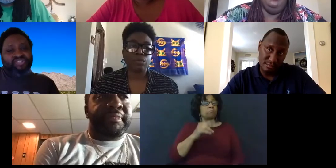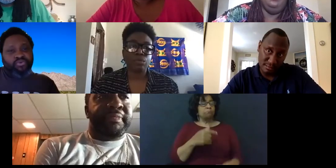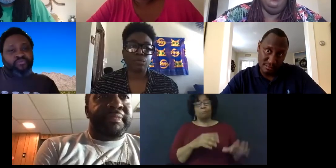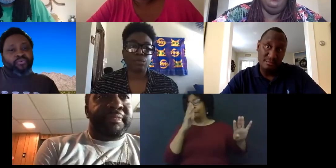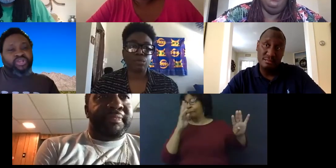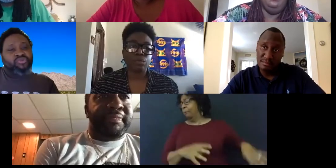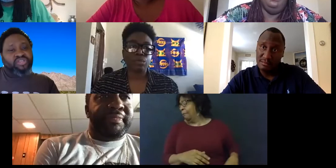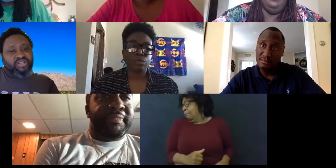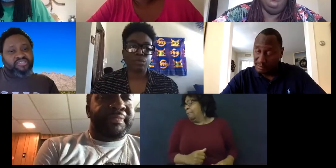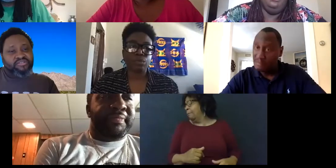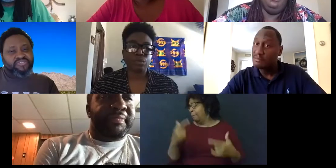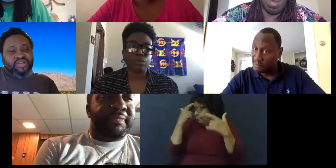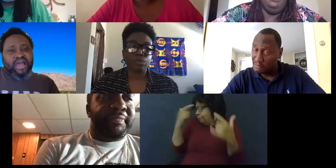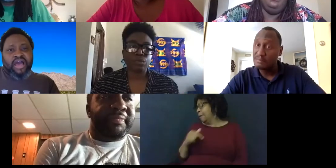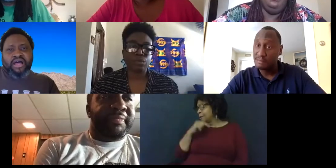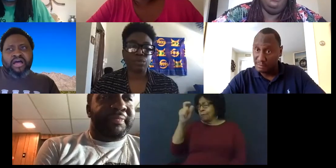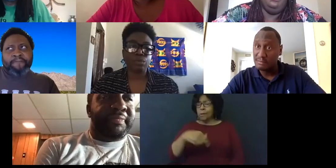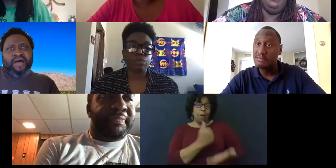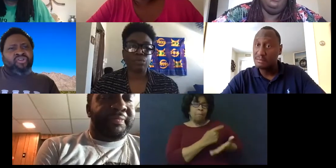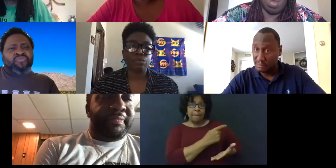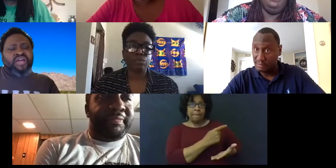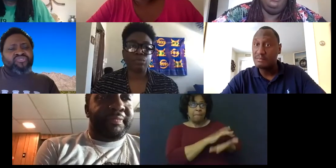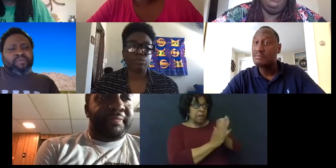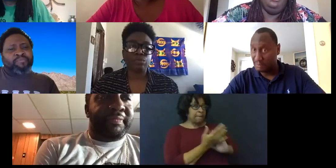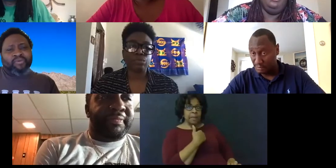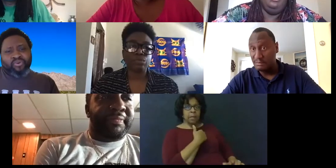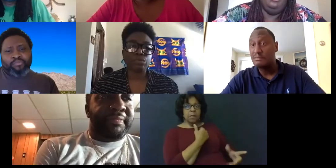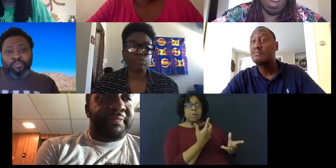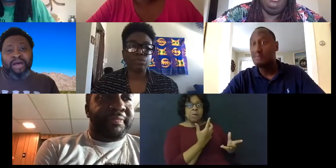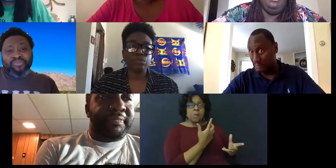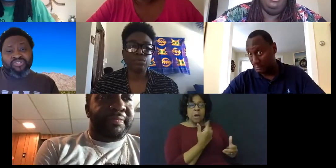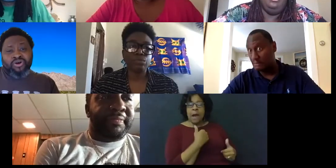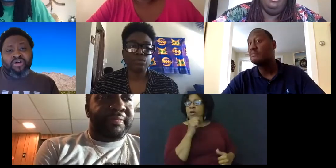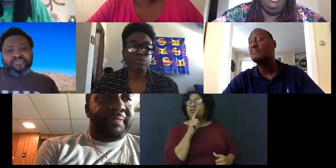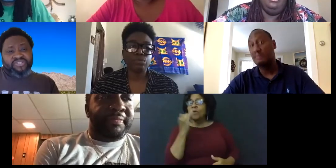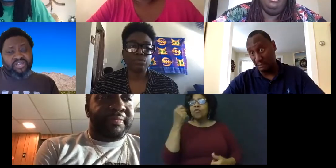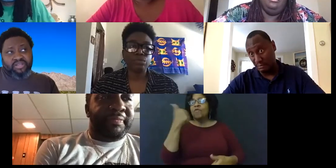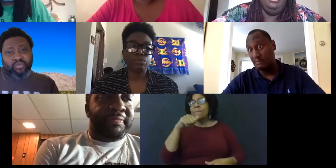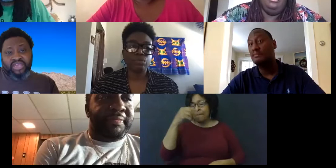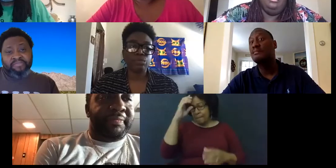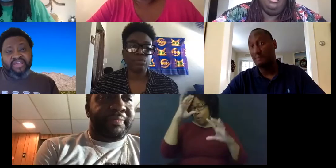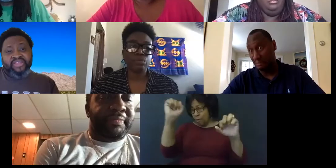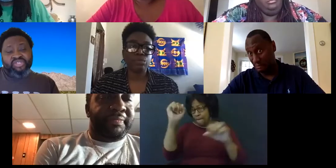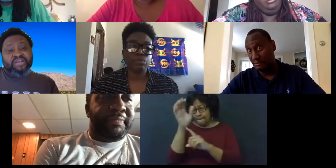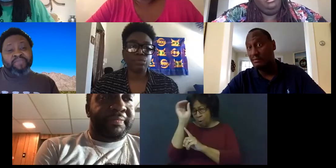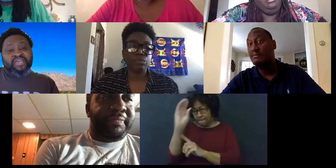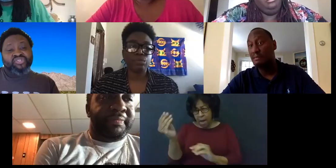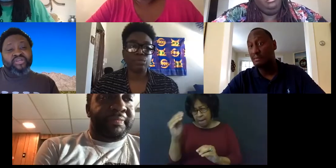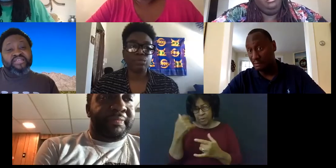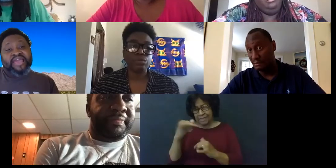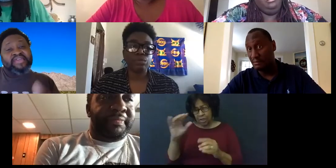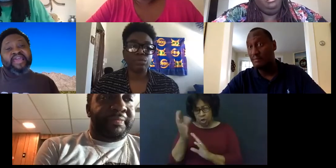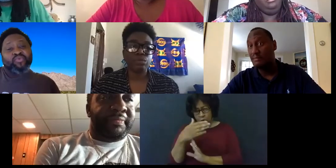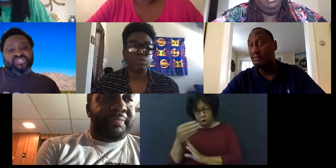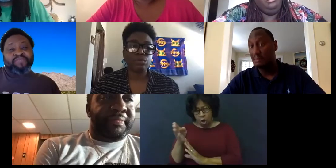not to do for what you see the least of us. I don't know if you guys remember, but when Obama was still in office and they came together to try to make it so that